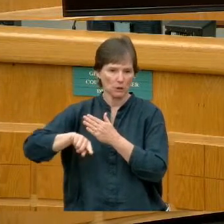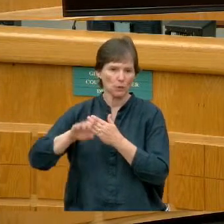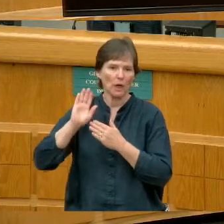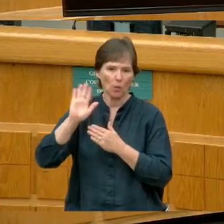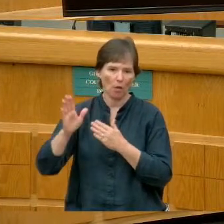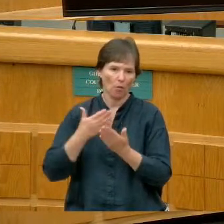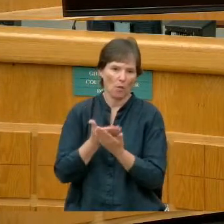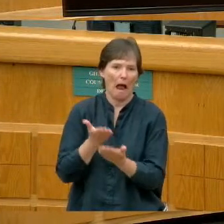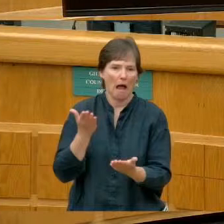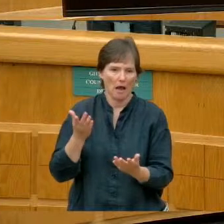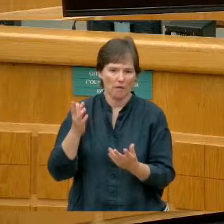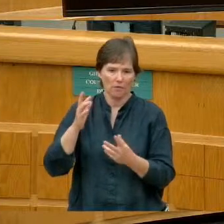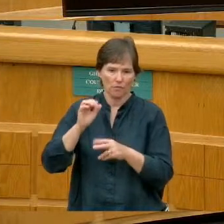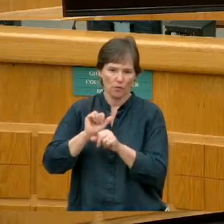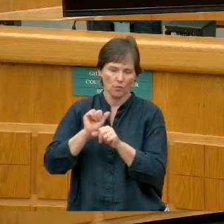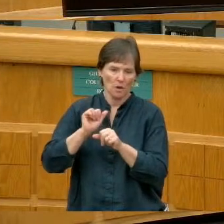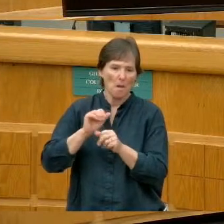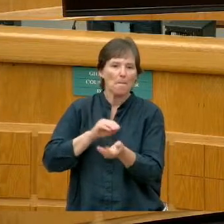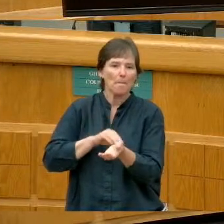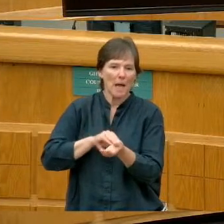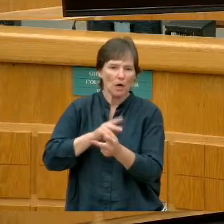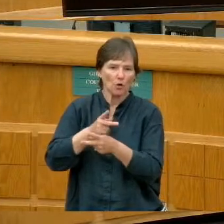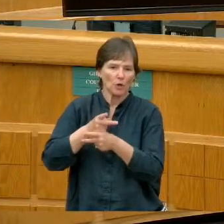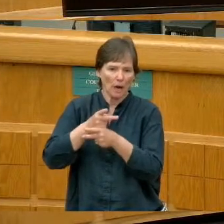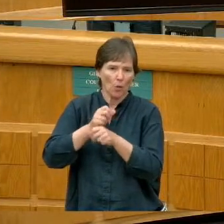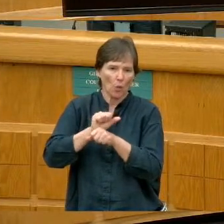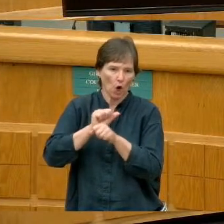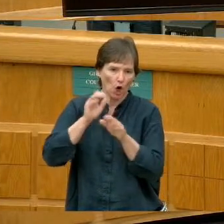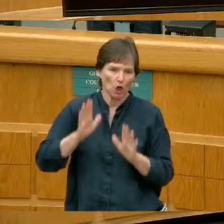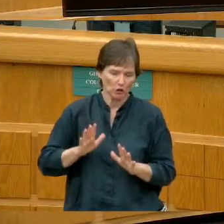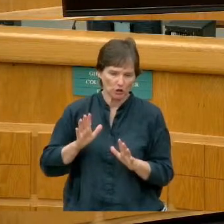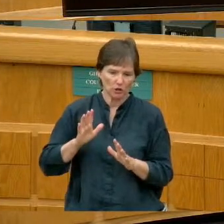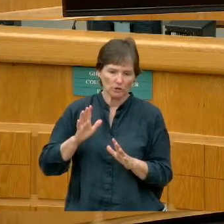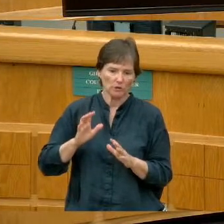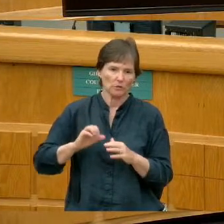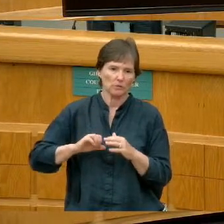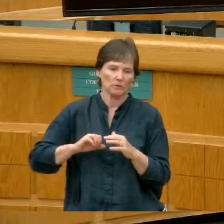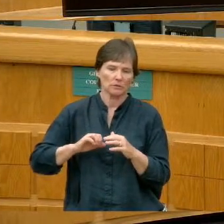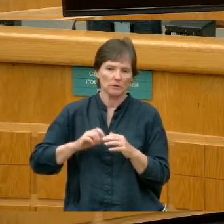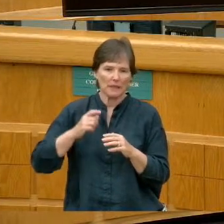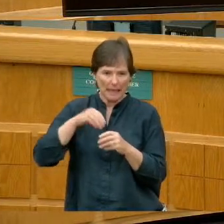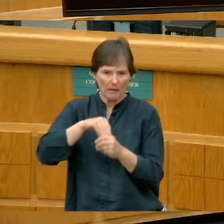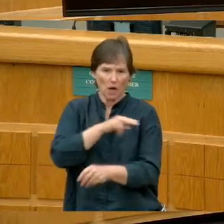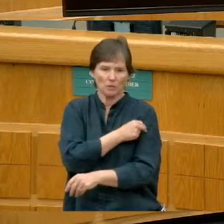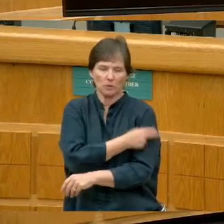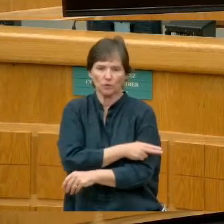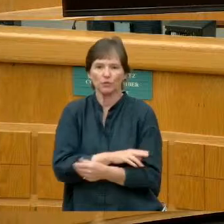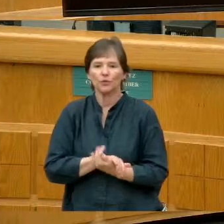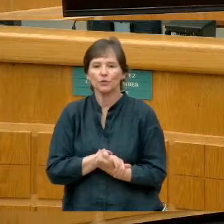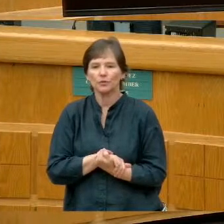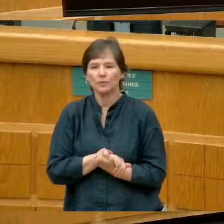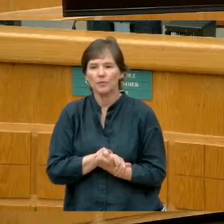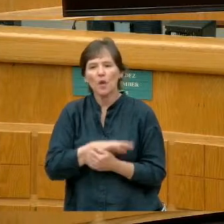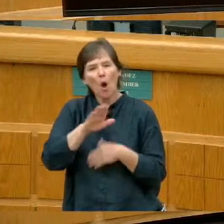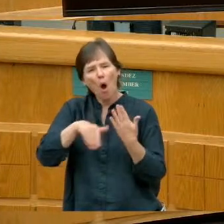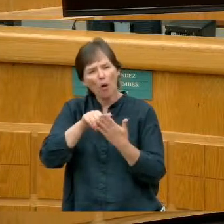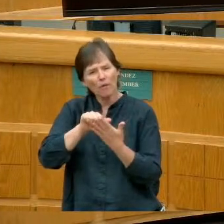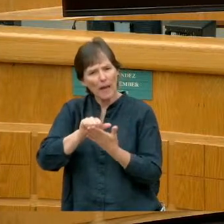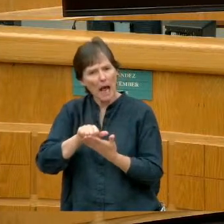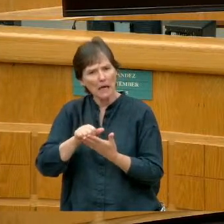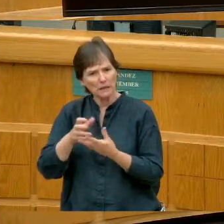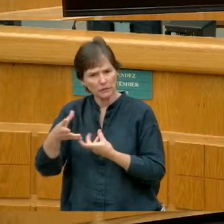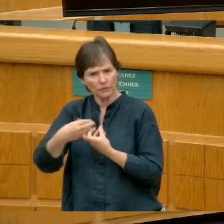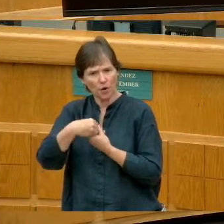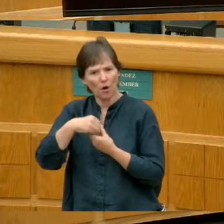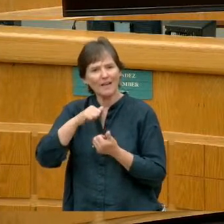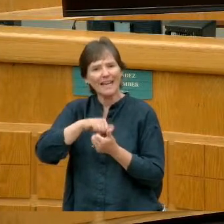And so all of the elements that are part of emergency management are part also of the